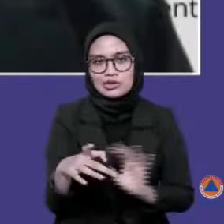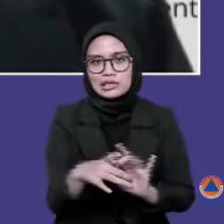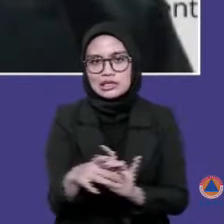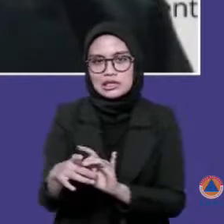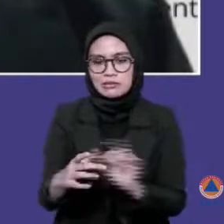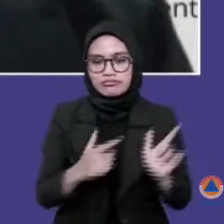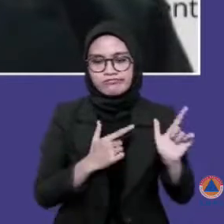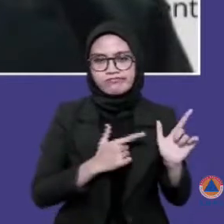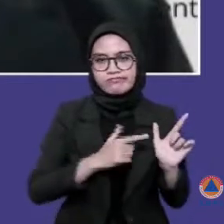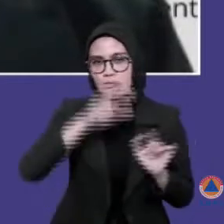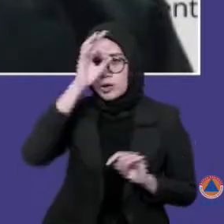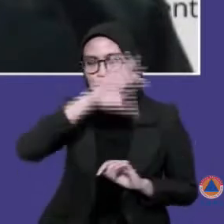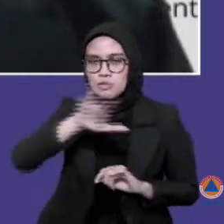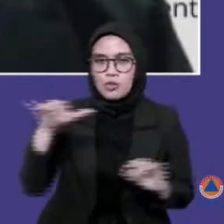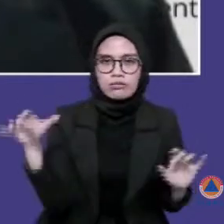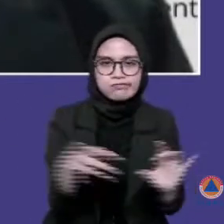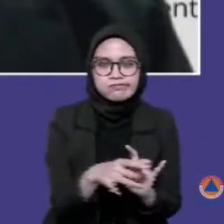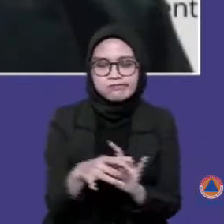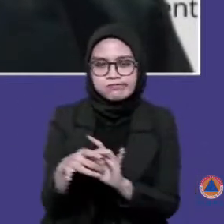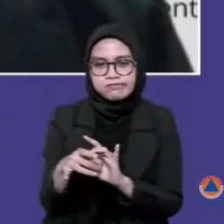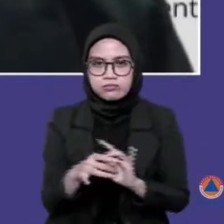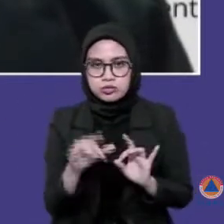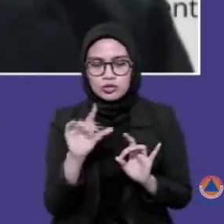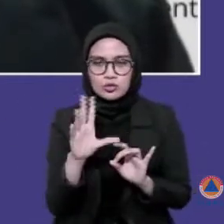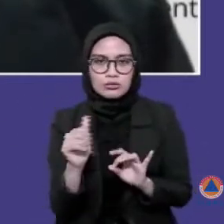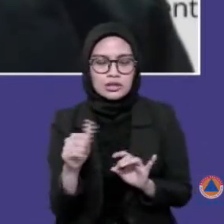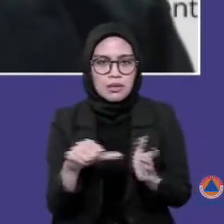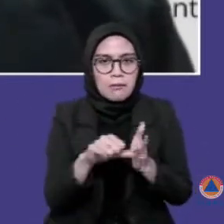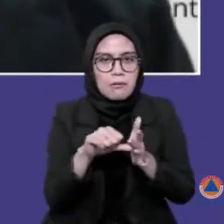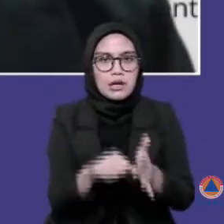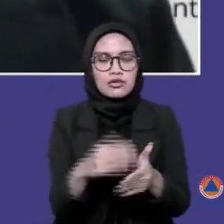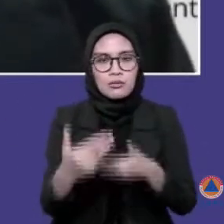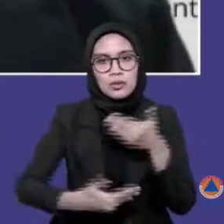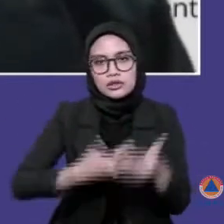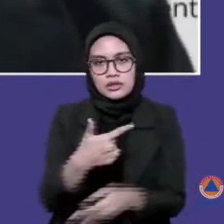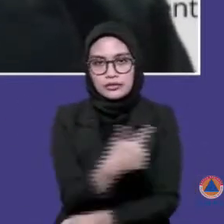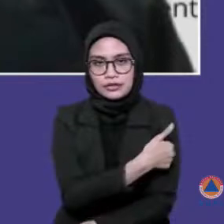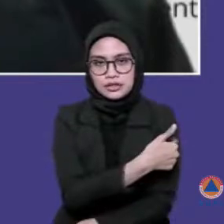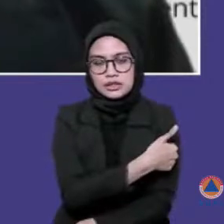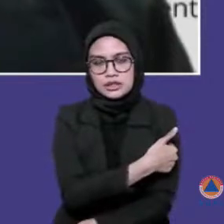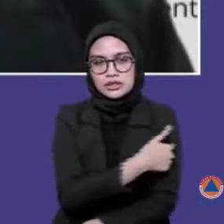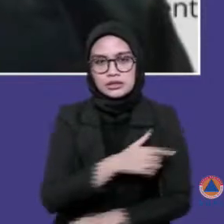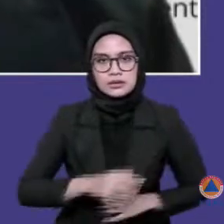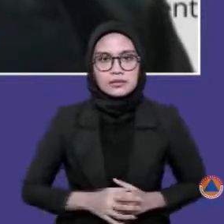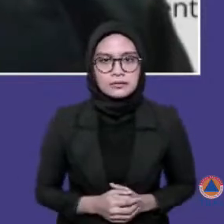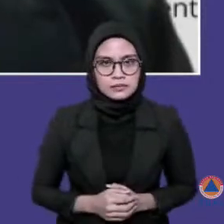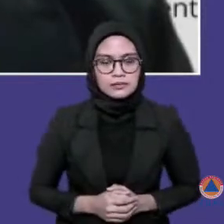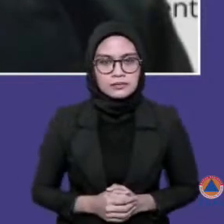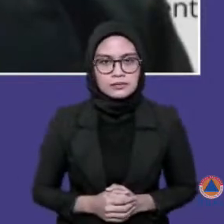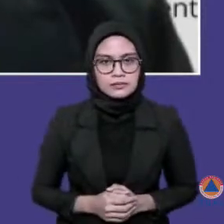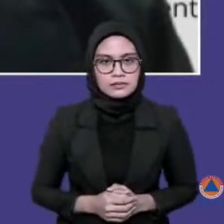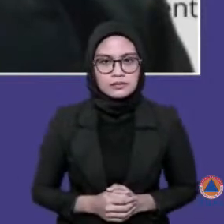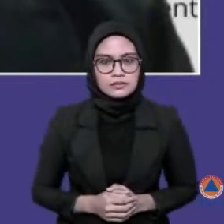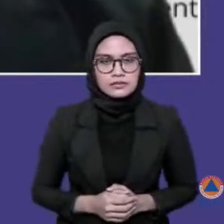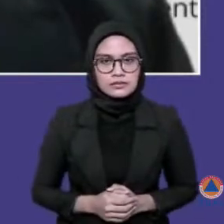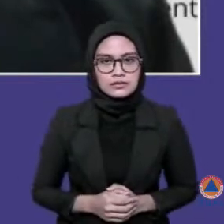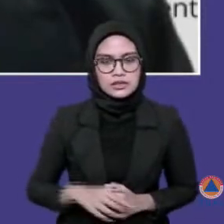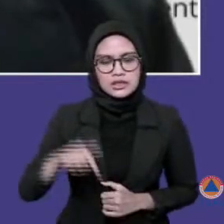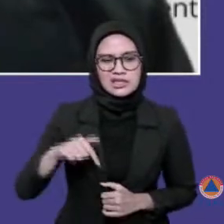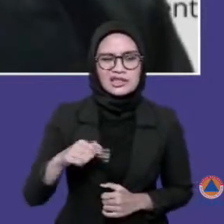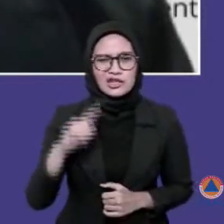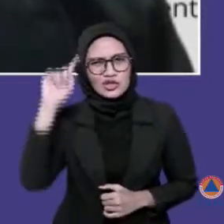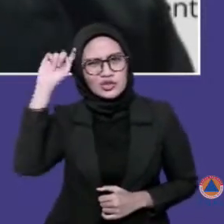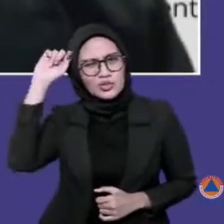government in those areas who are remote and difficult to reach the